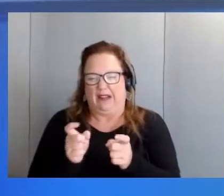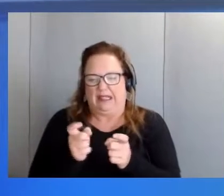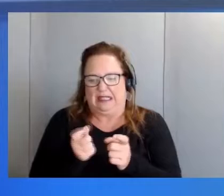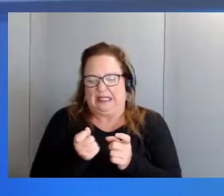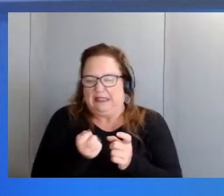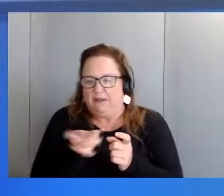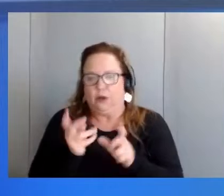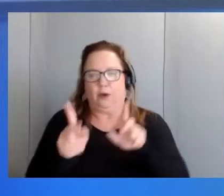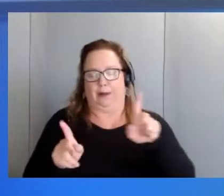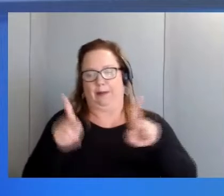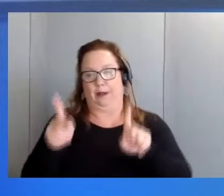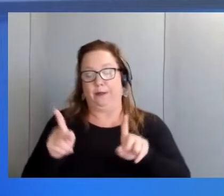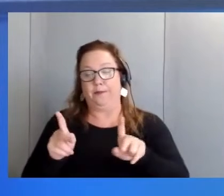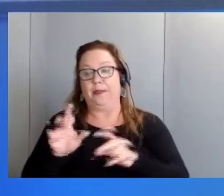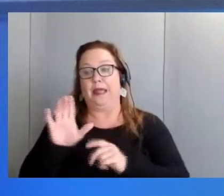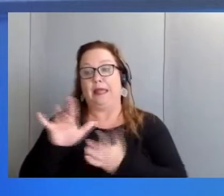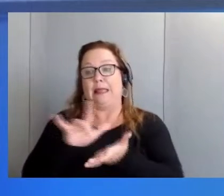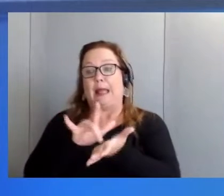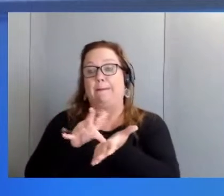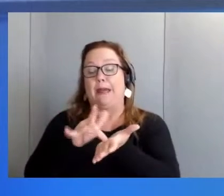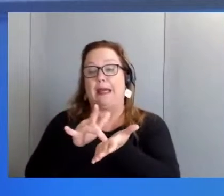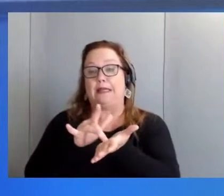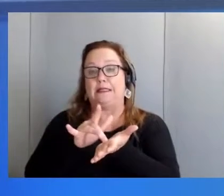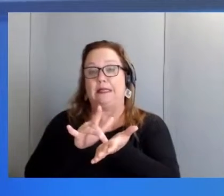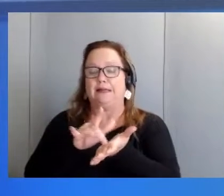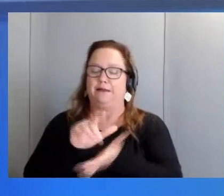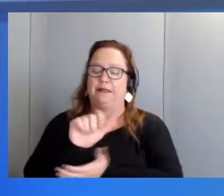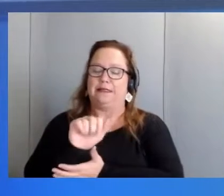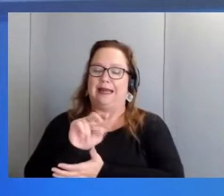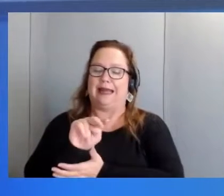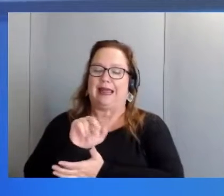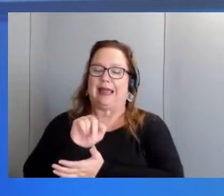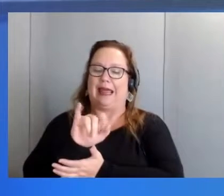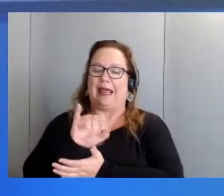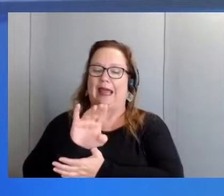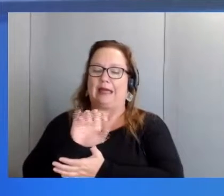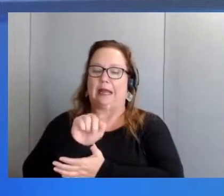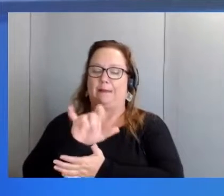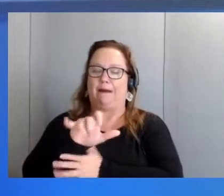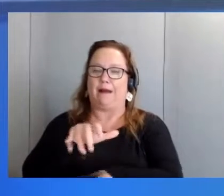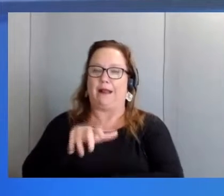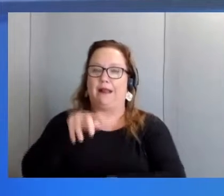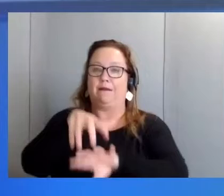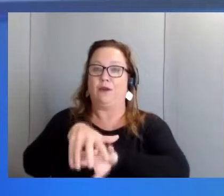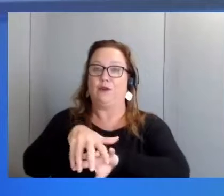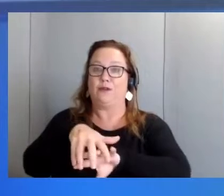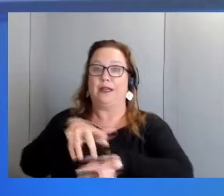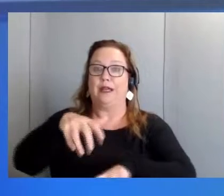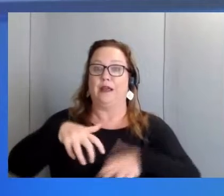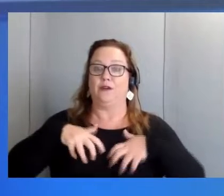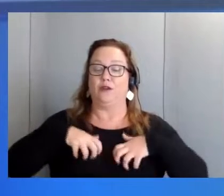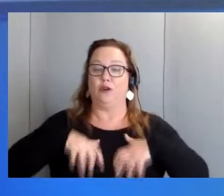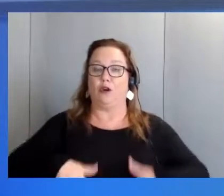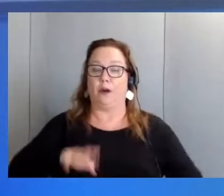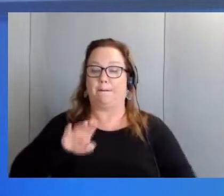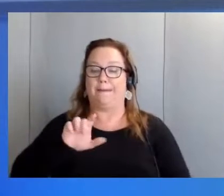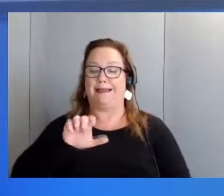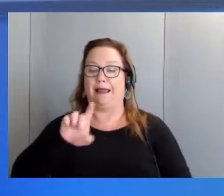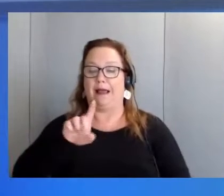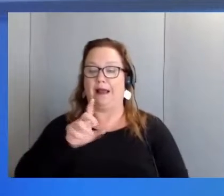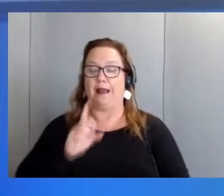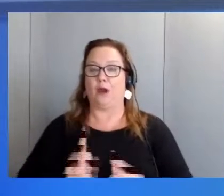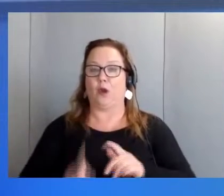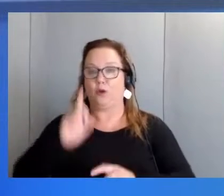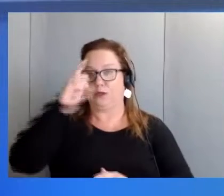But what it does is it's an antibody that's infused into the bloodstream. It crosses into the brain, and that antibody sticks